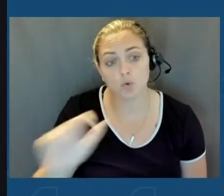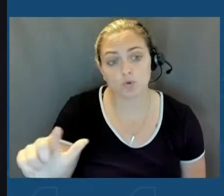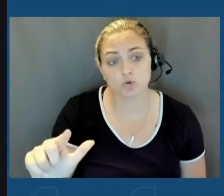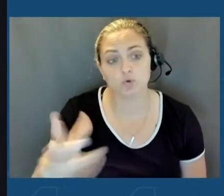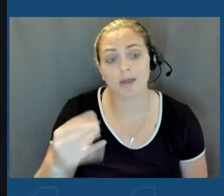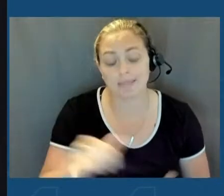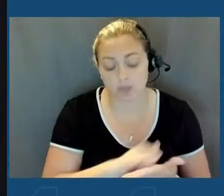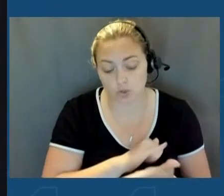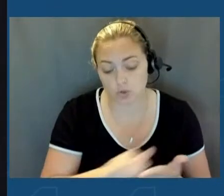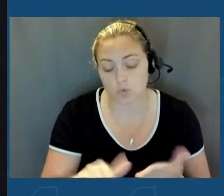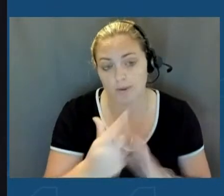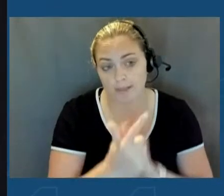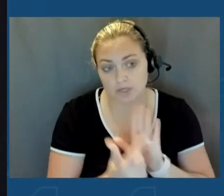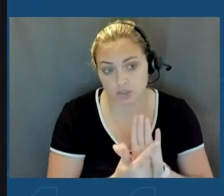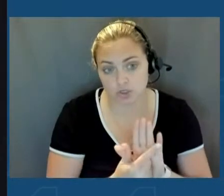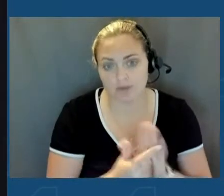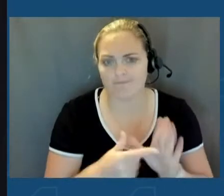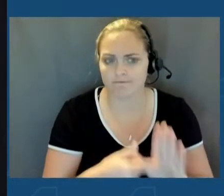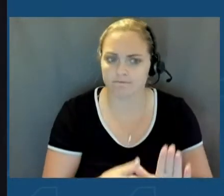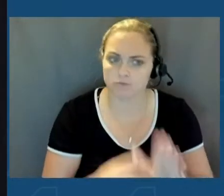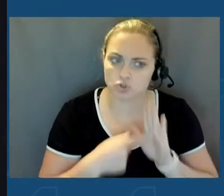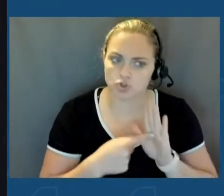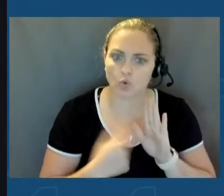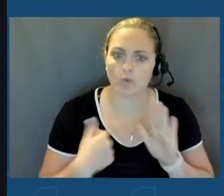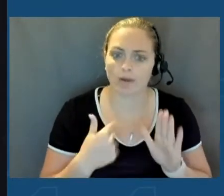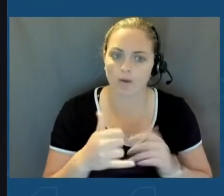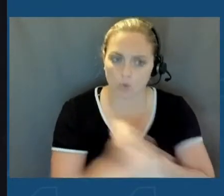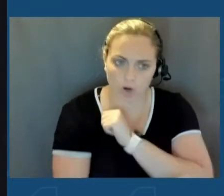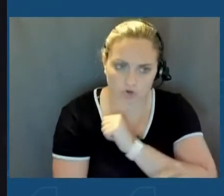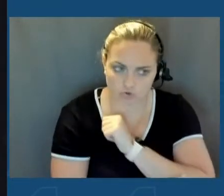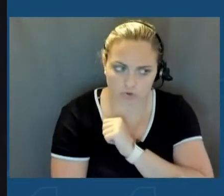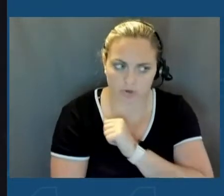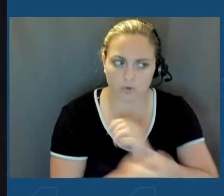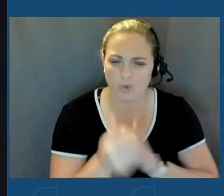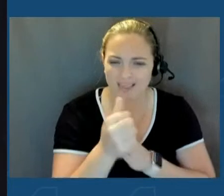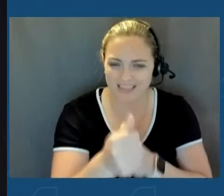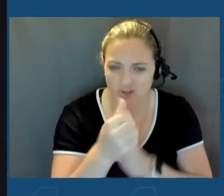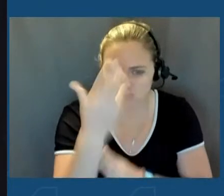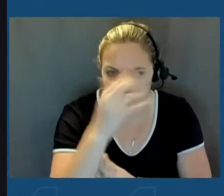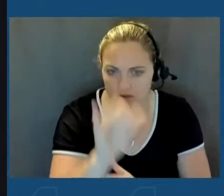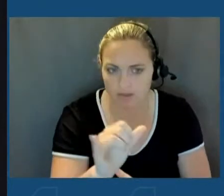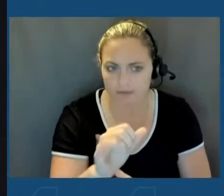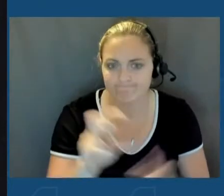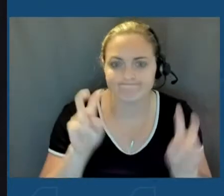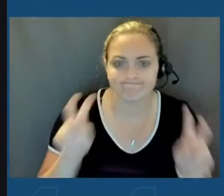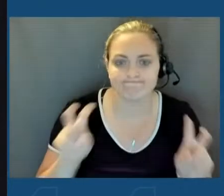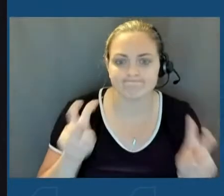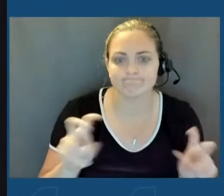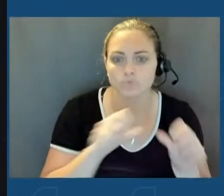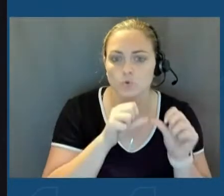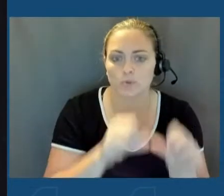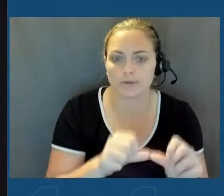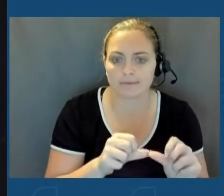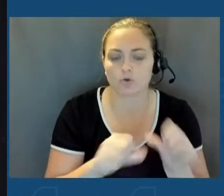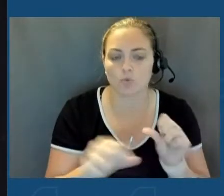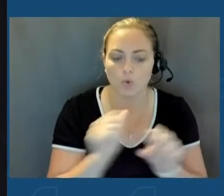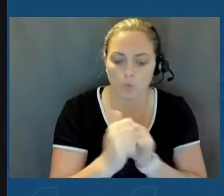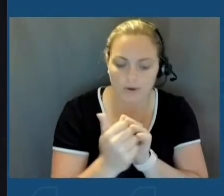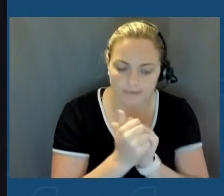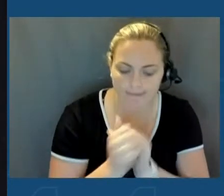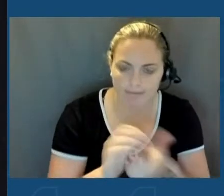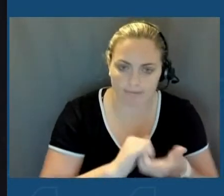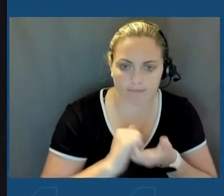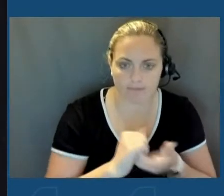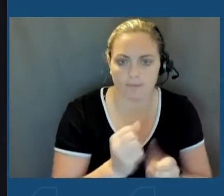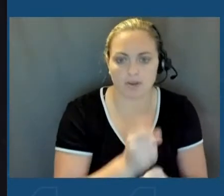York legislature for showing our country what leadership looks like. We look forward to continuing our work together to ensure New